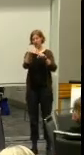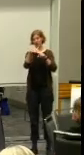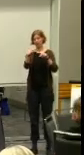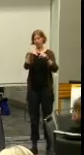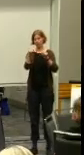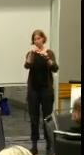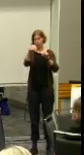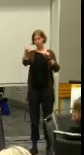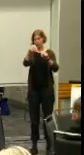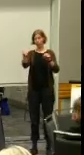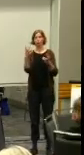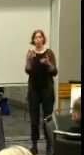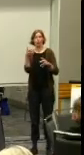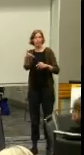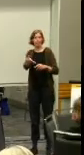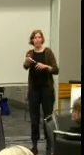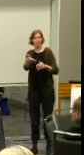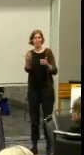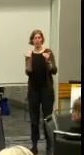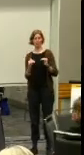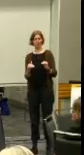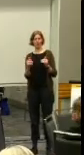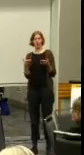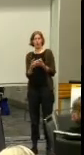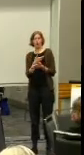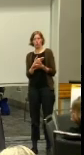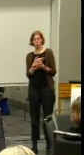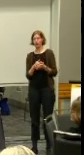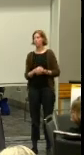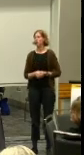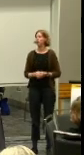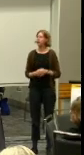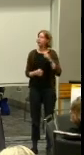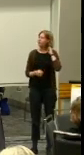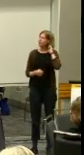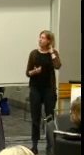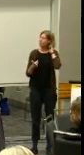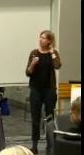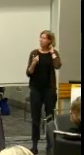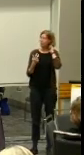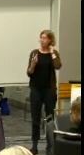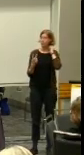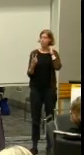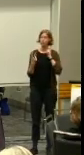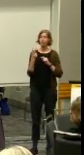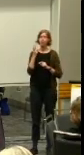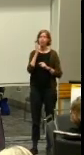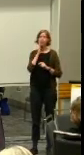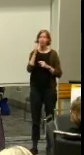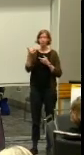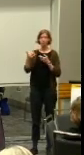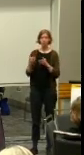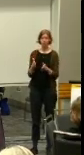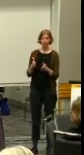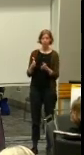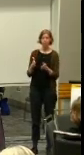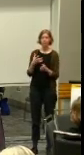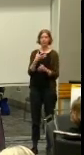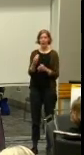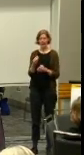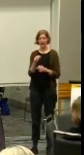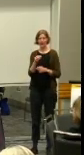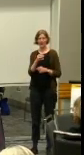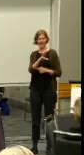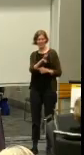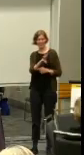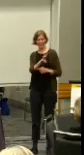is the new. So for our 2-bedroom to our studio units, they